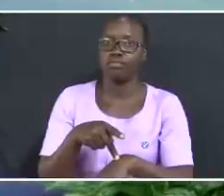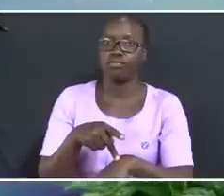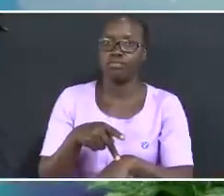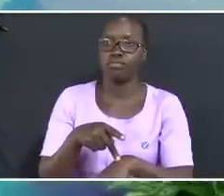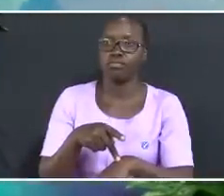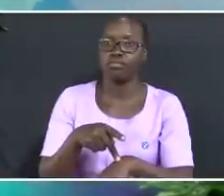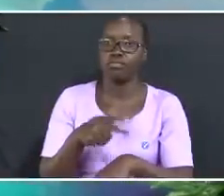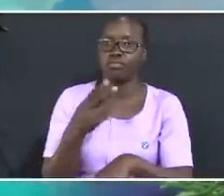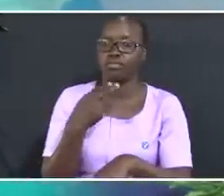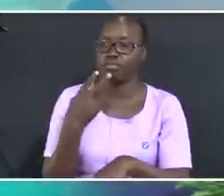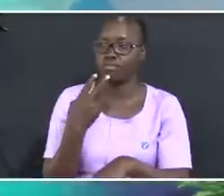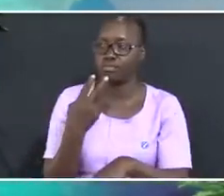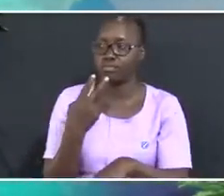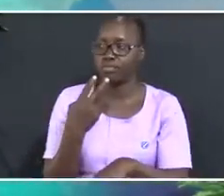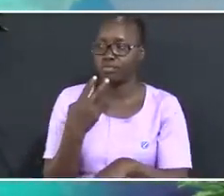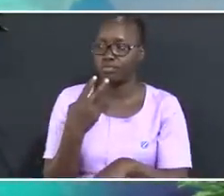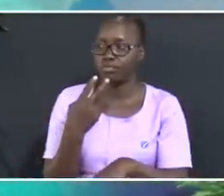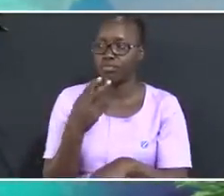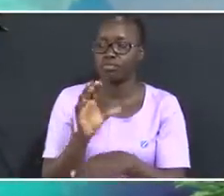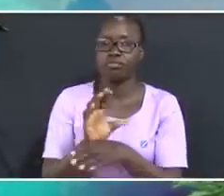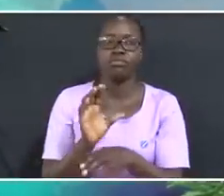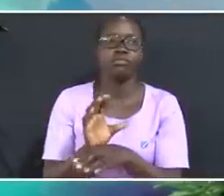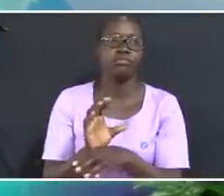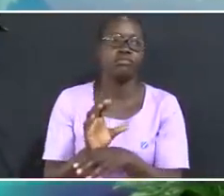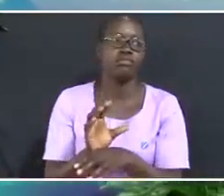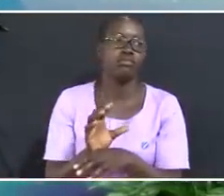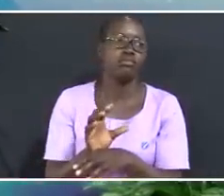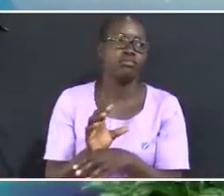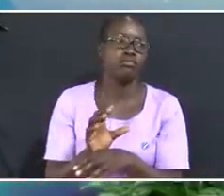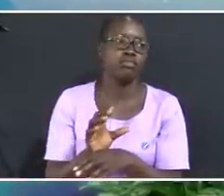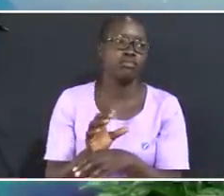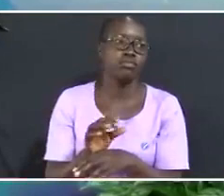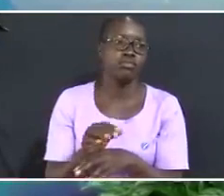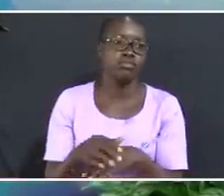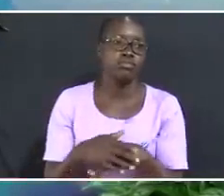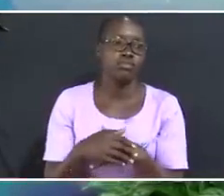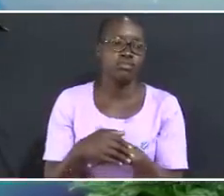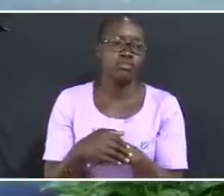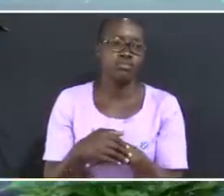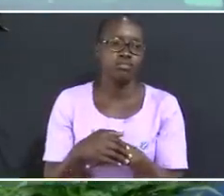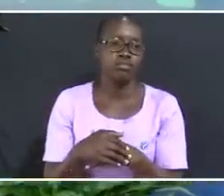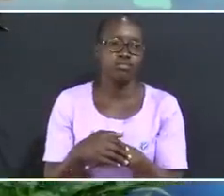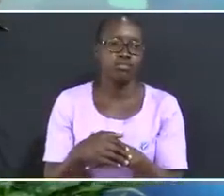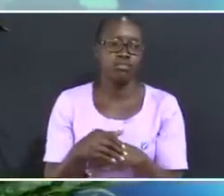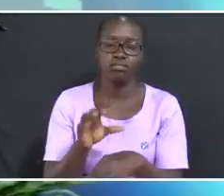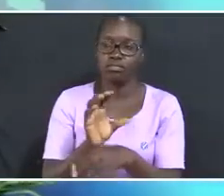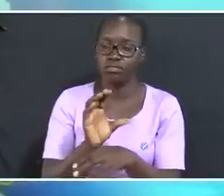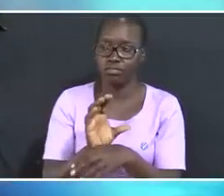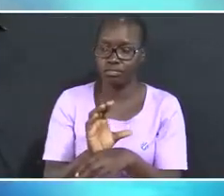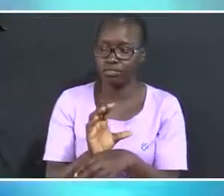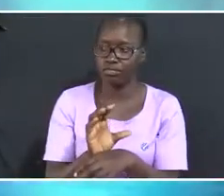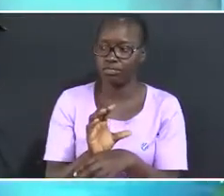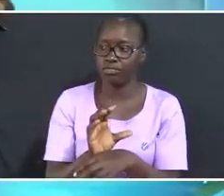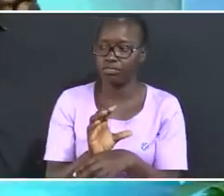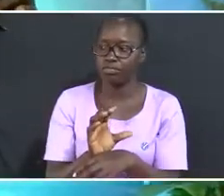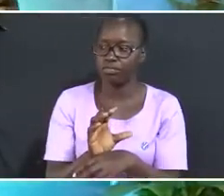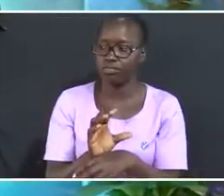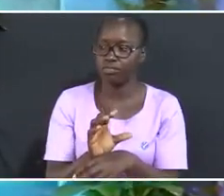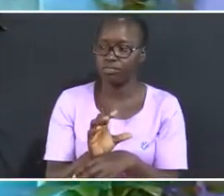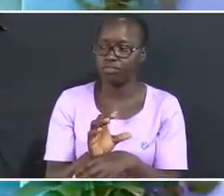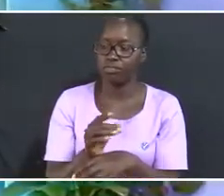who the church, you know, it was not the government of the day, it was the church of the